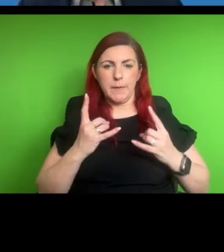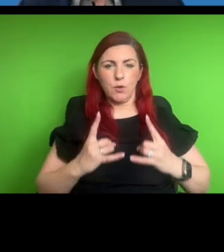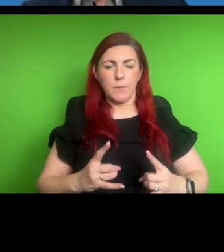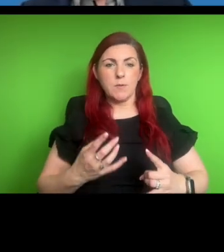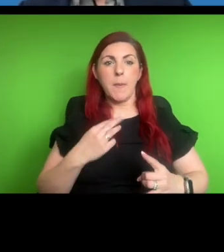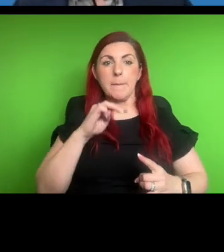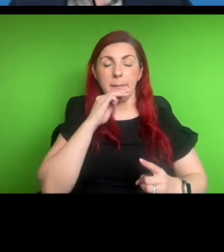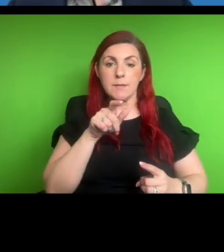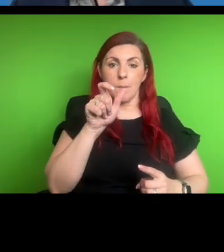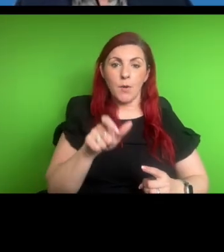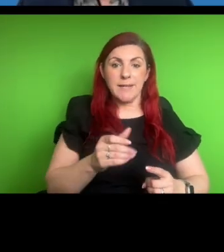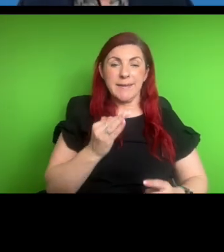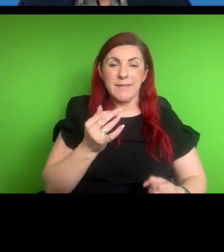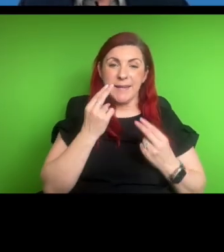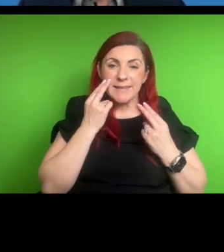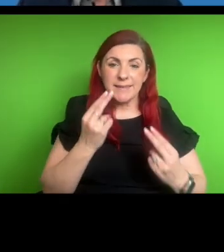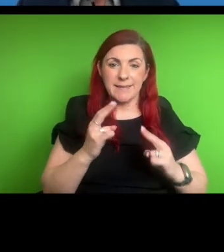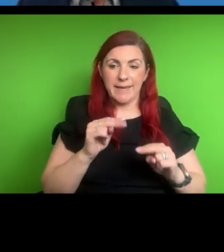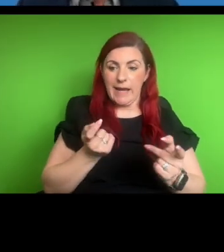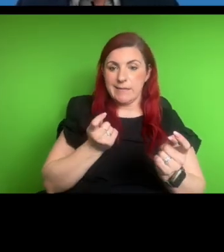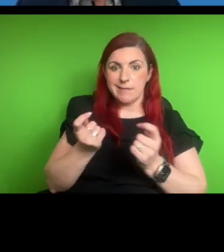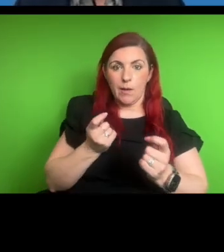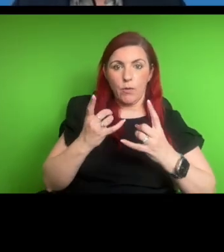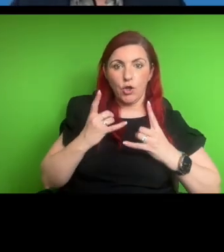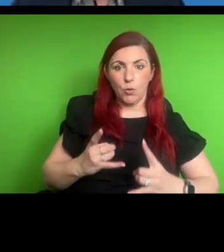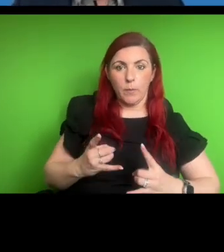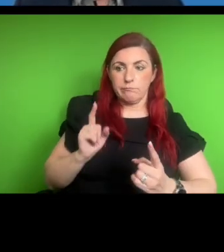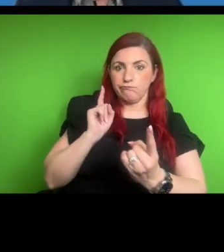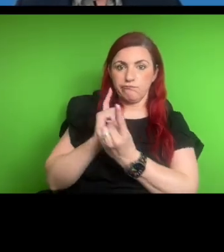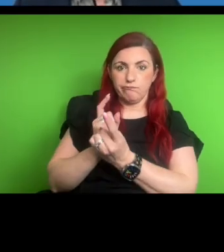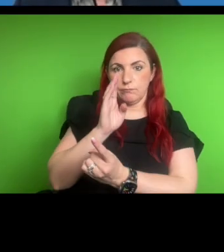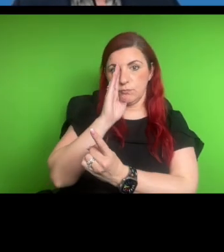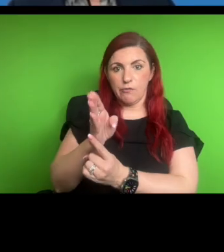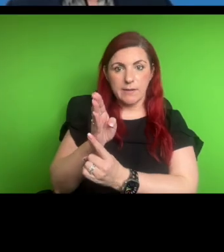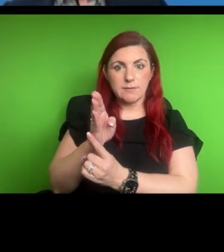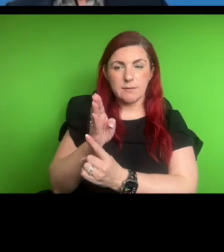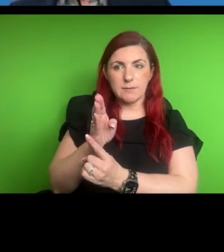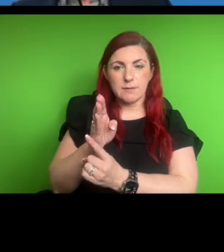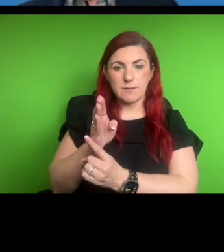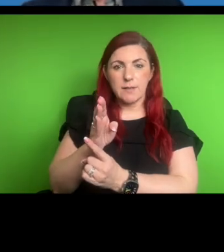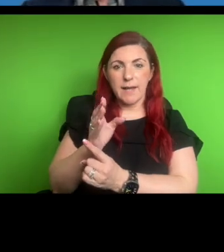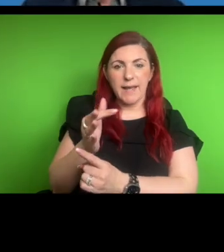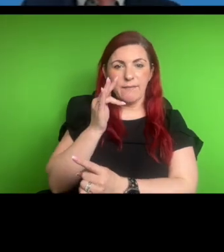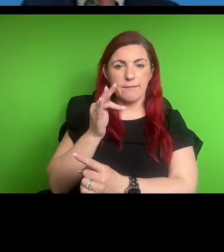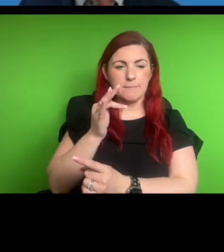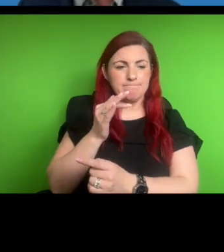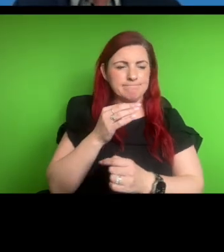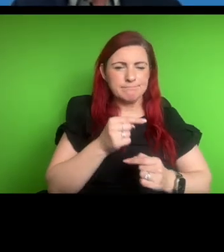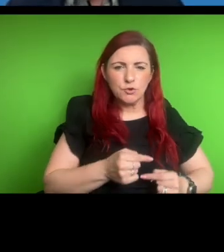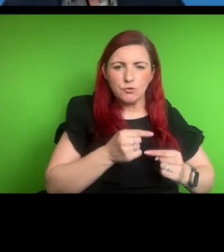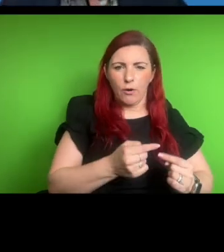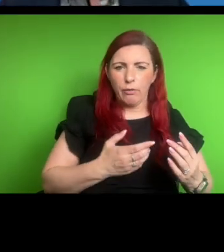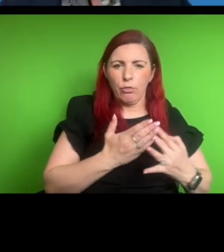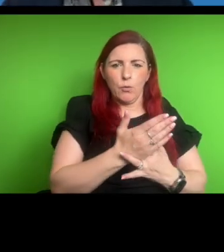with a human, a person, at the end of their call or at the end of whatever way it is